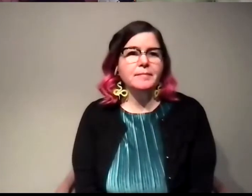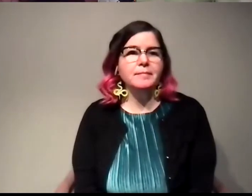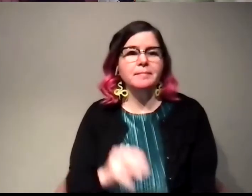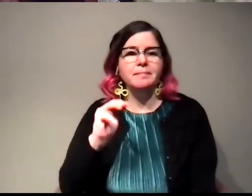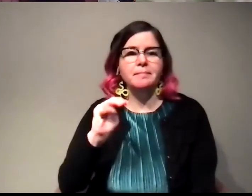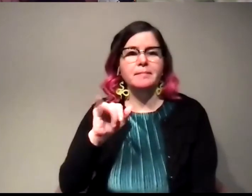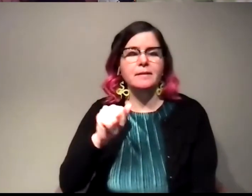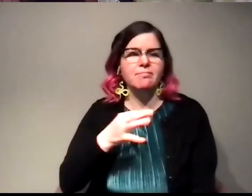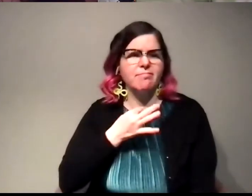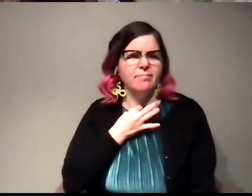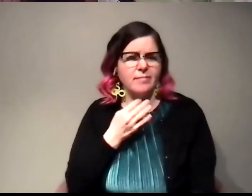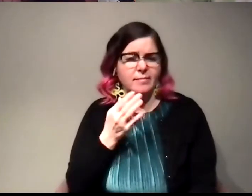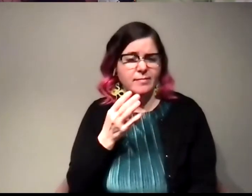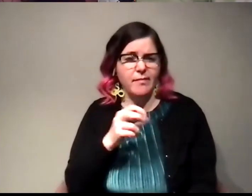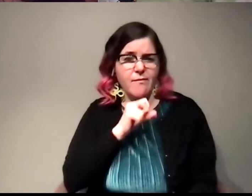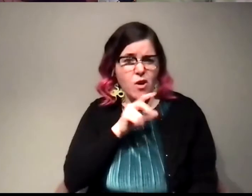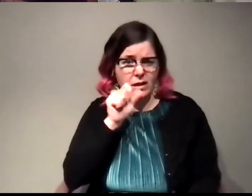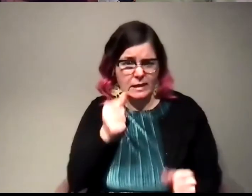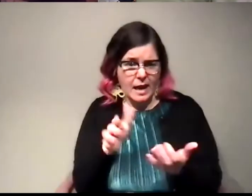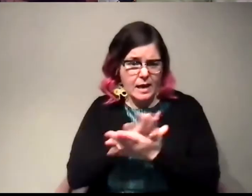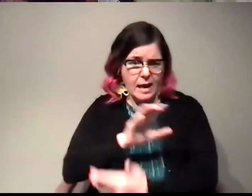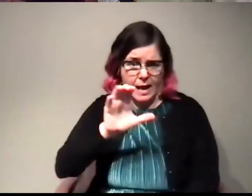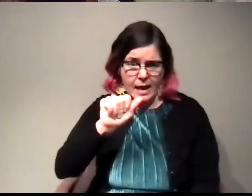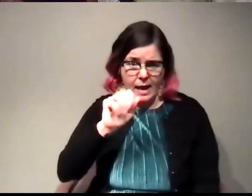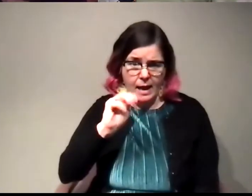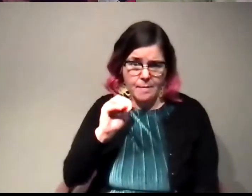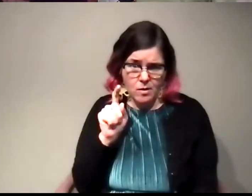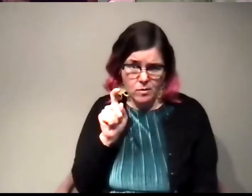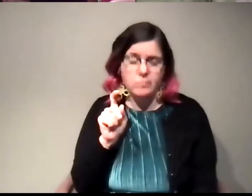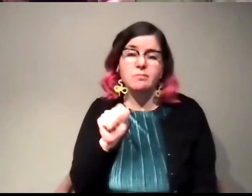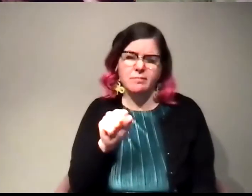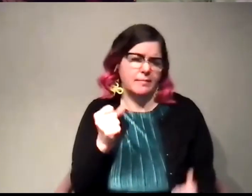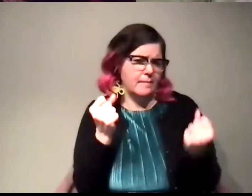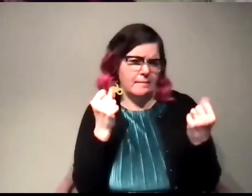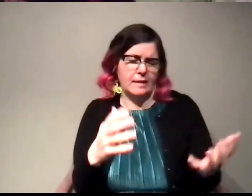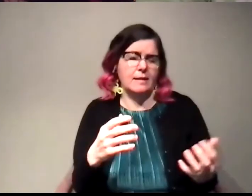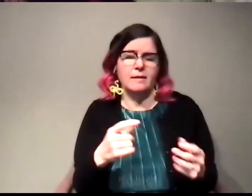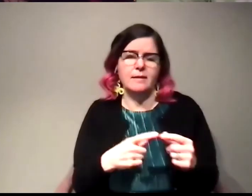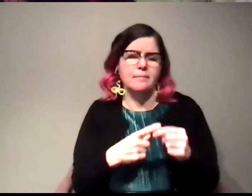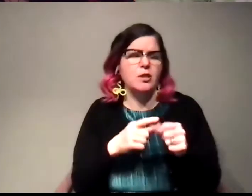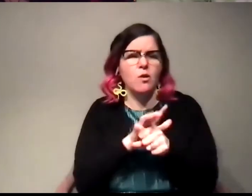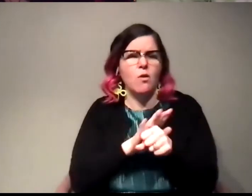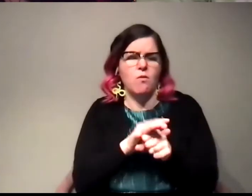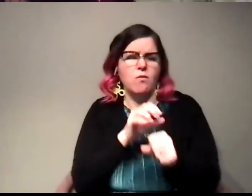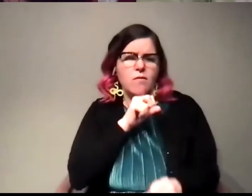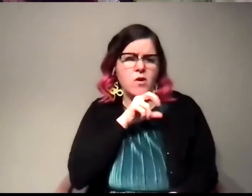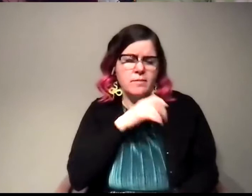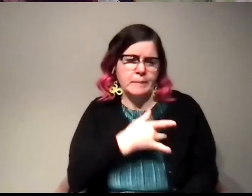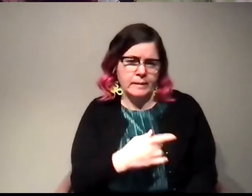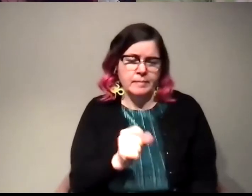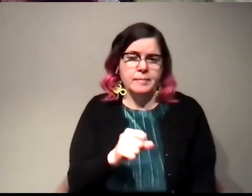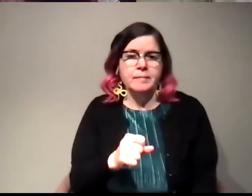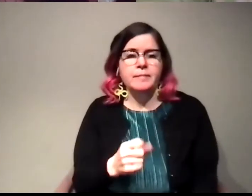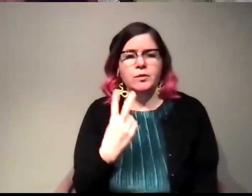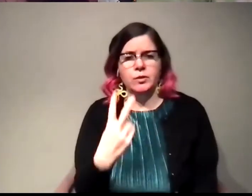know, can some frogs camouflage? So many frogs do, actually, especially local frogs. So two